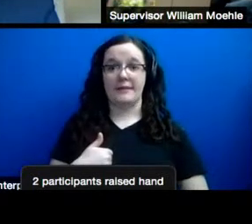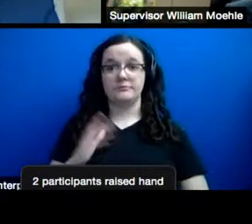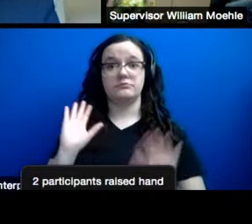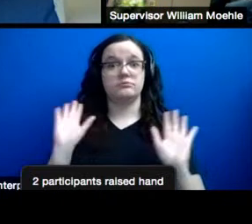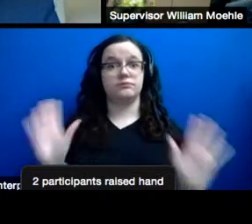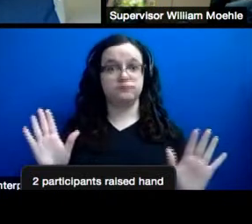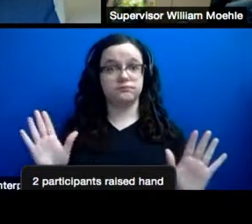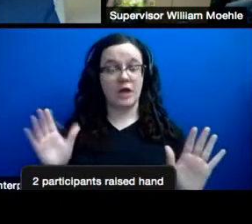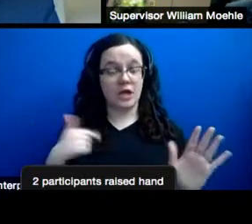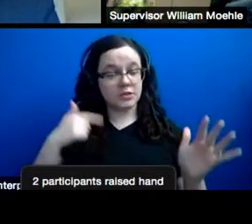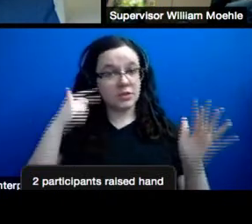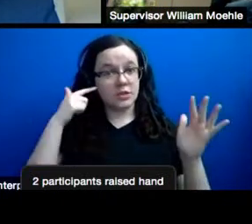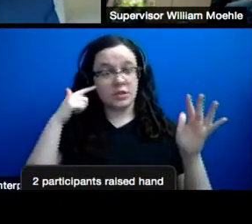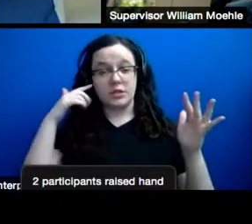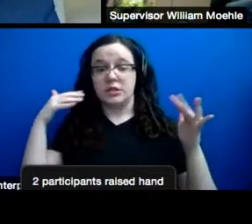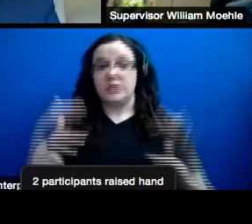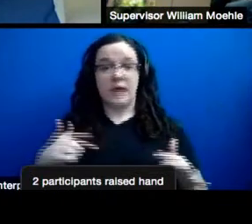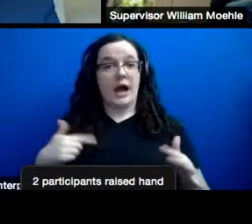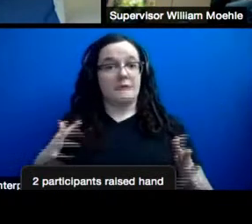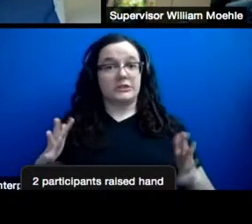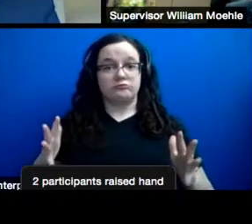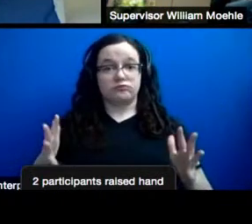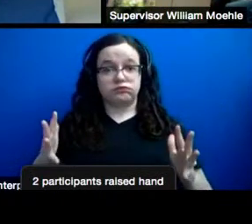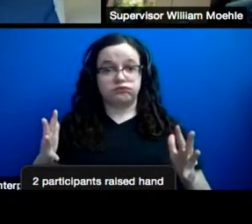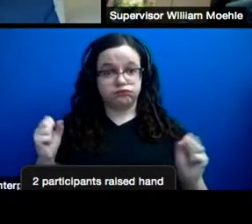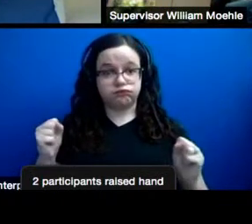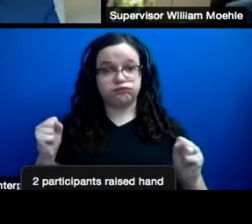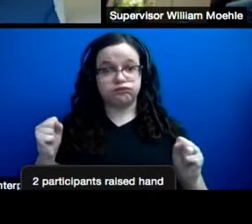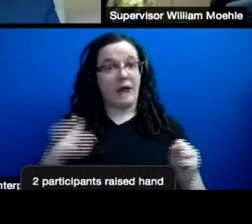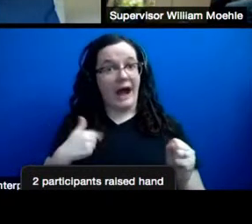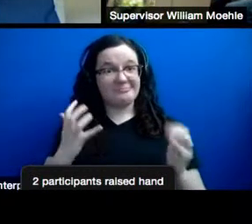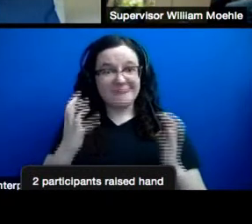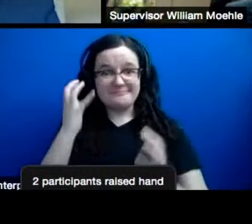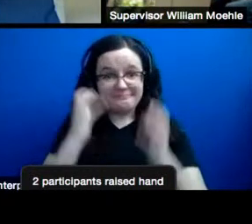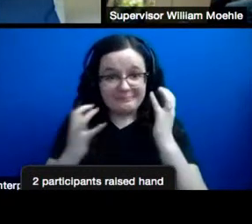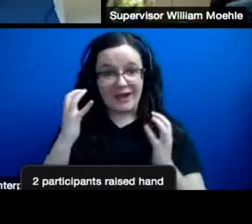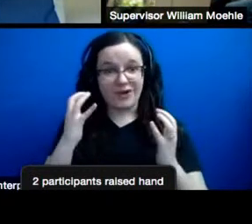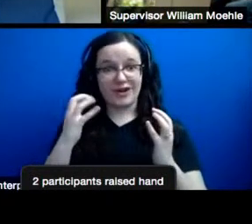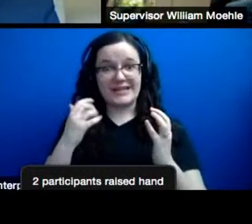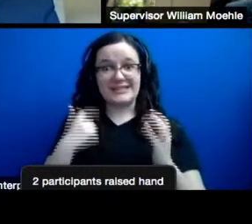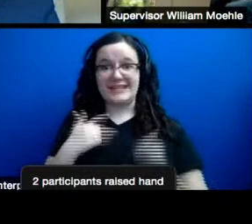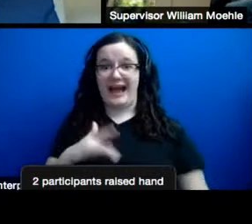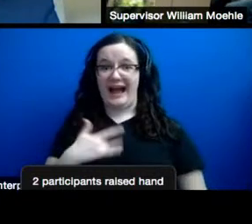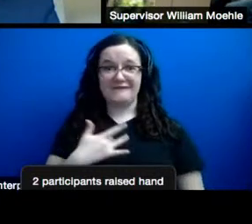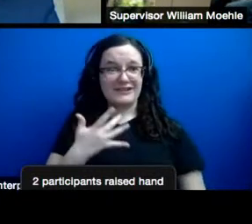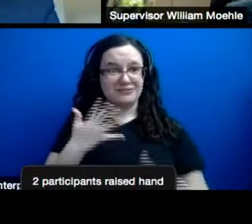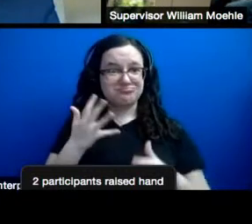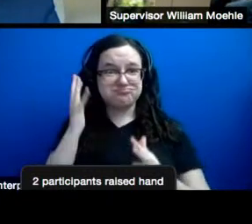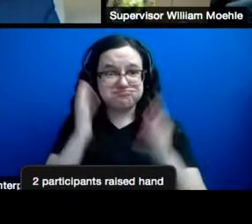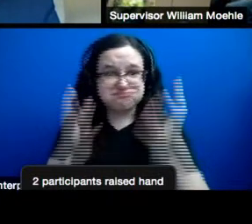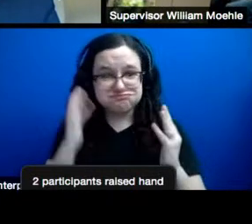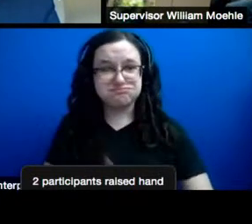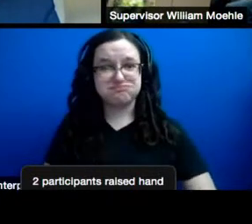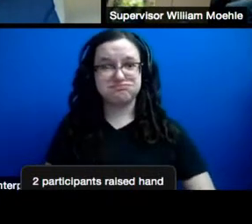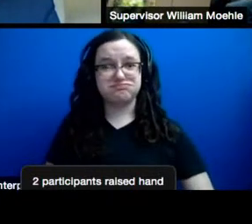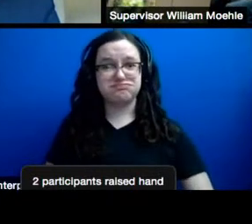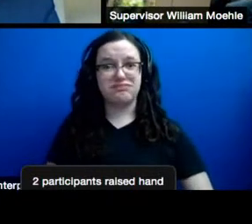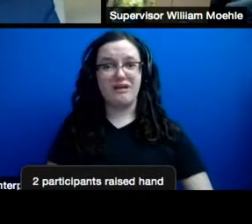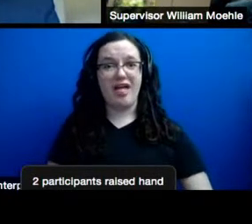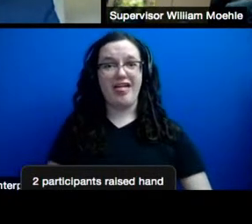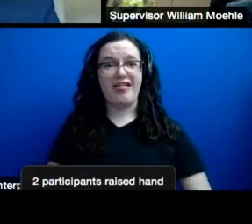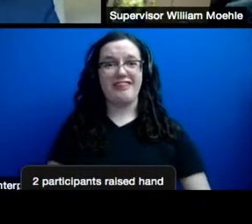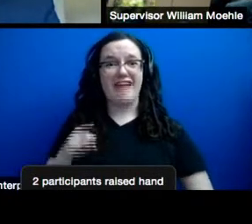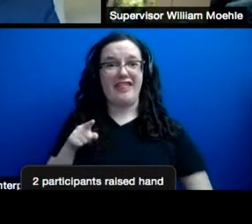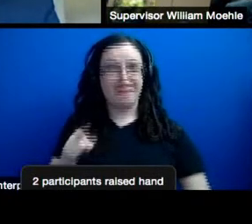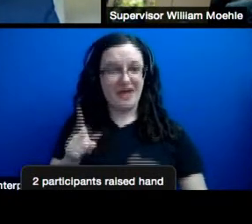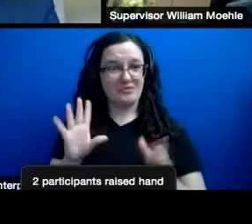absolutely shaking here and embarrassed and humiliated that those words came out